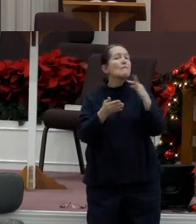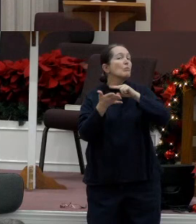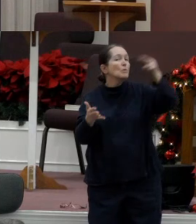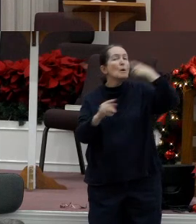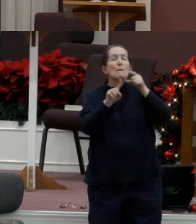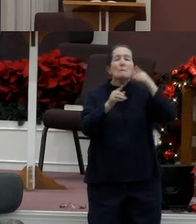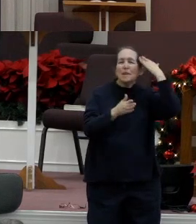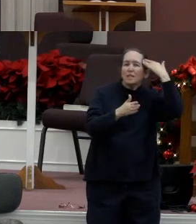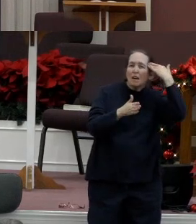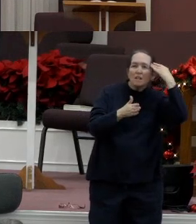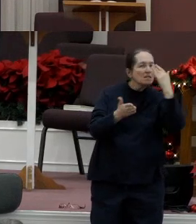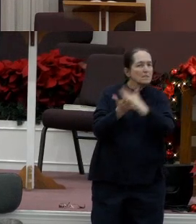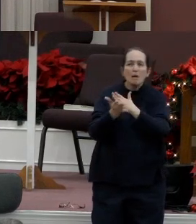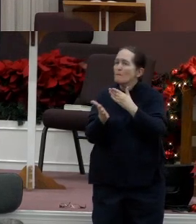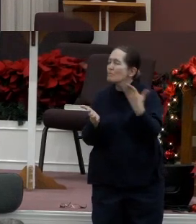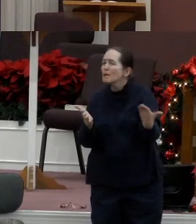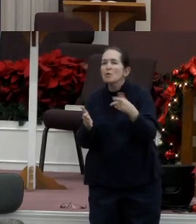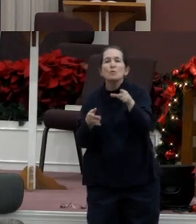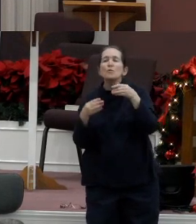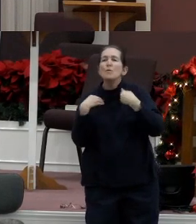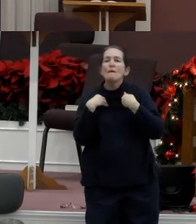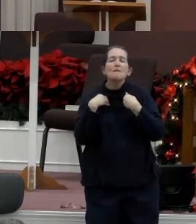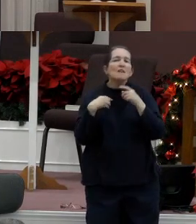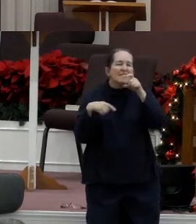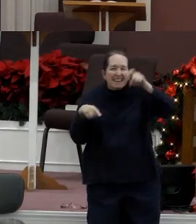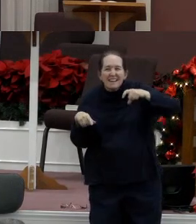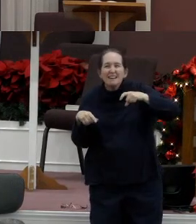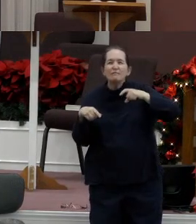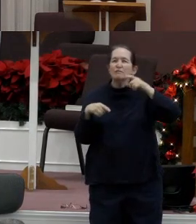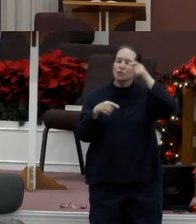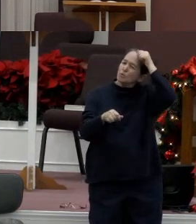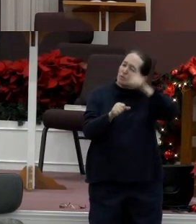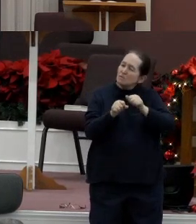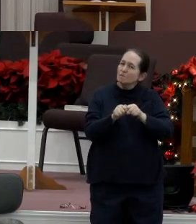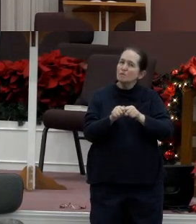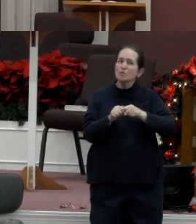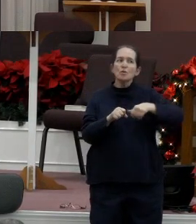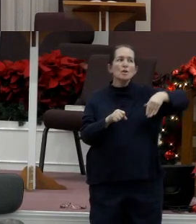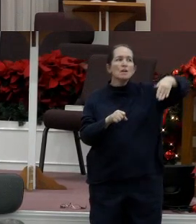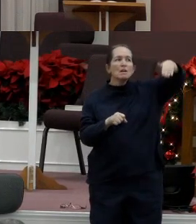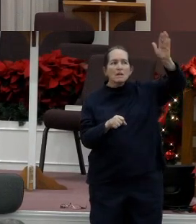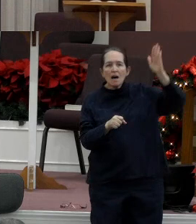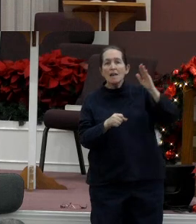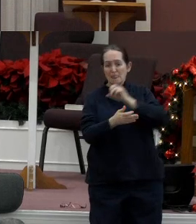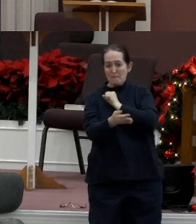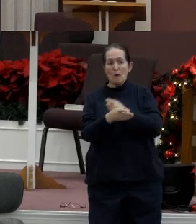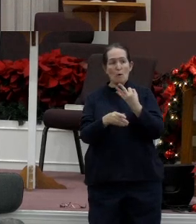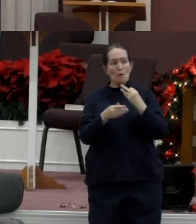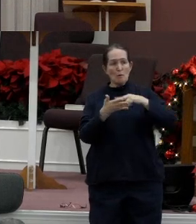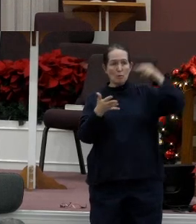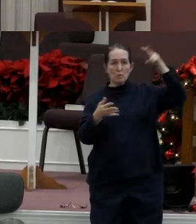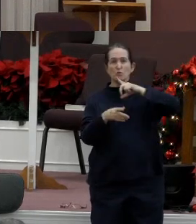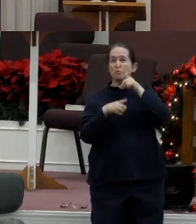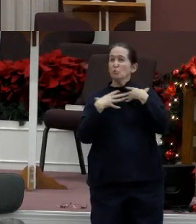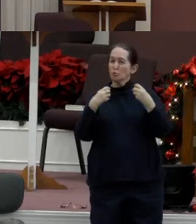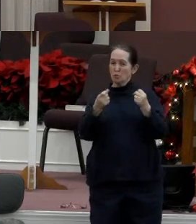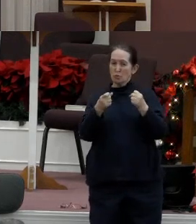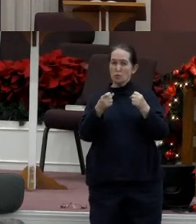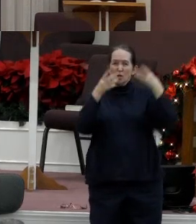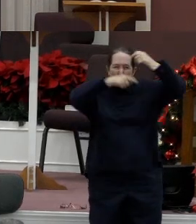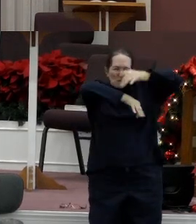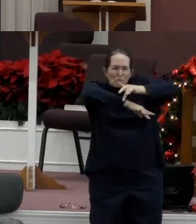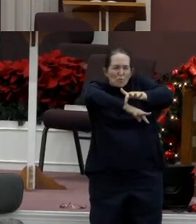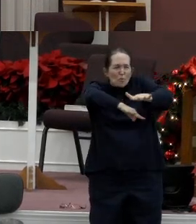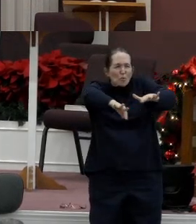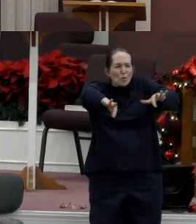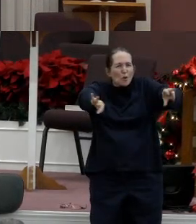But the knowledge doesn't stop there. You've got to remember that God was, the power of the resurrection was so powerful that it spilled out on all the